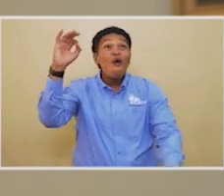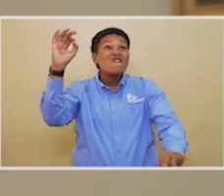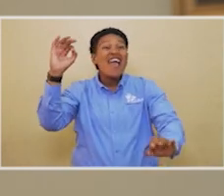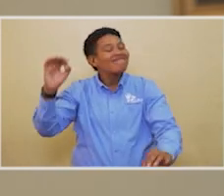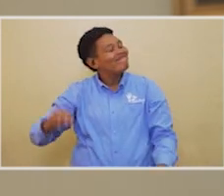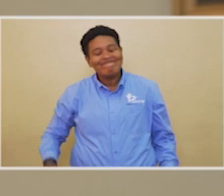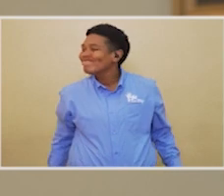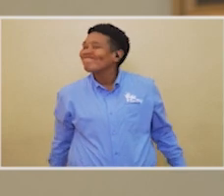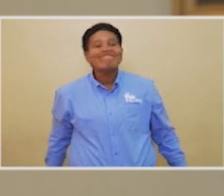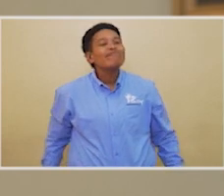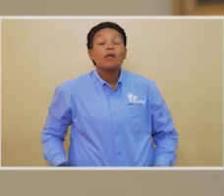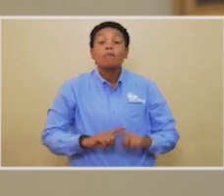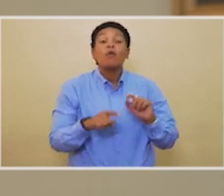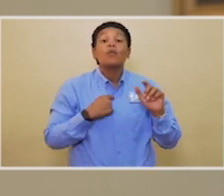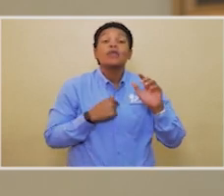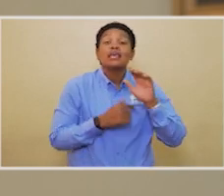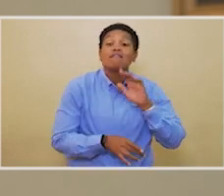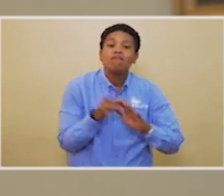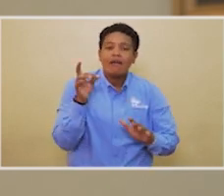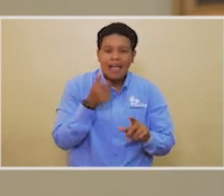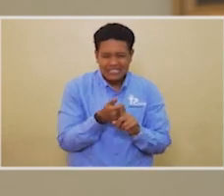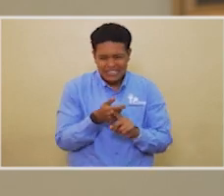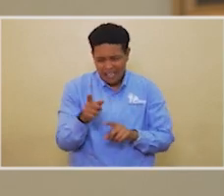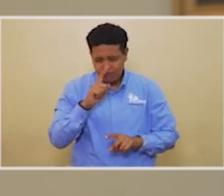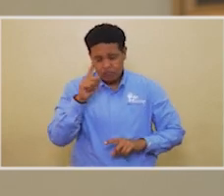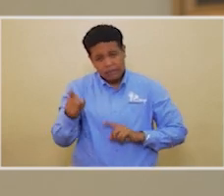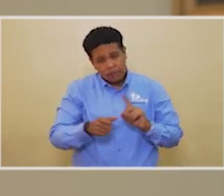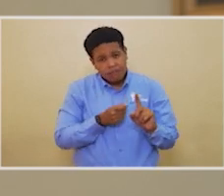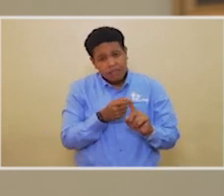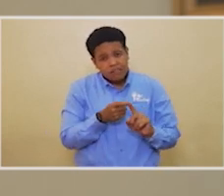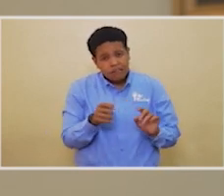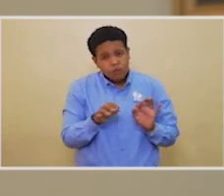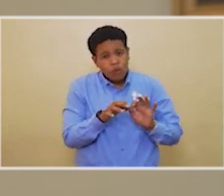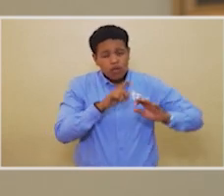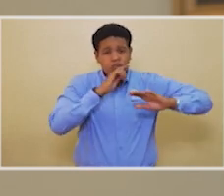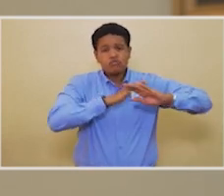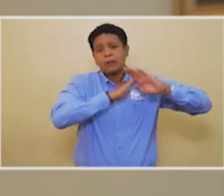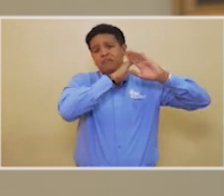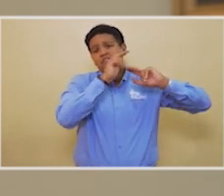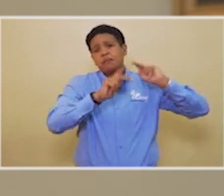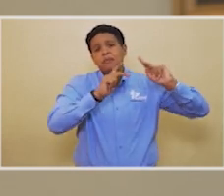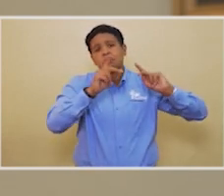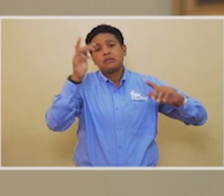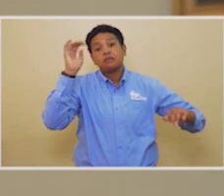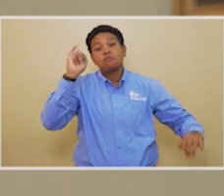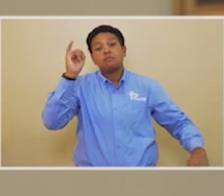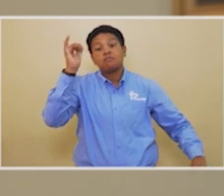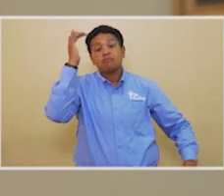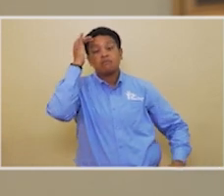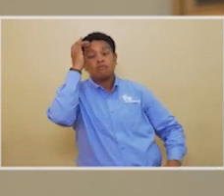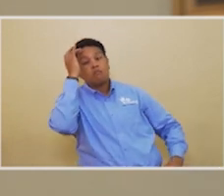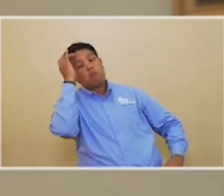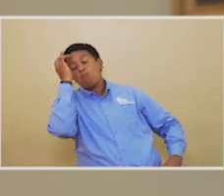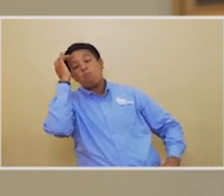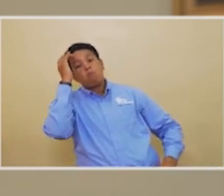do find that they are very effective in preventing people getting severe